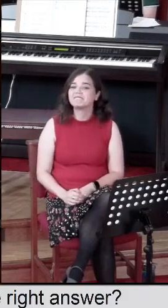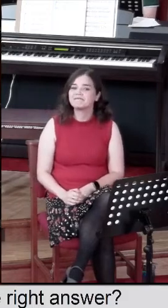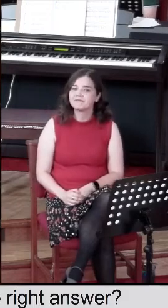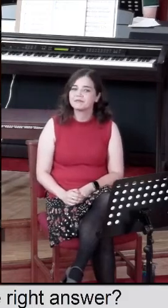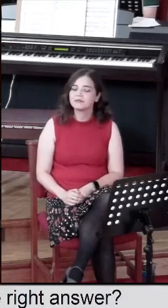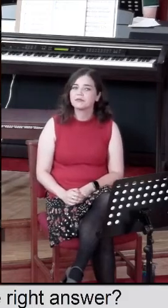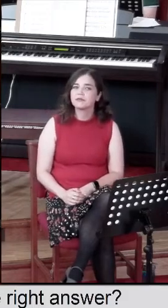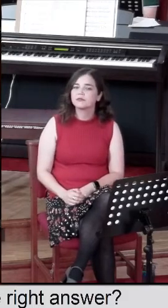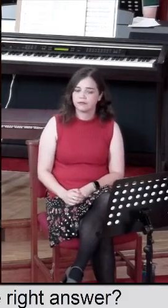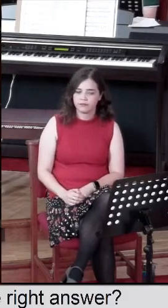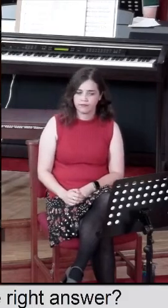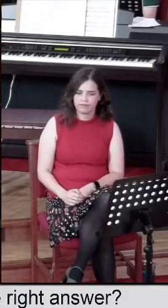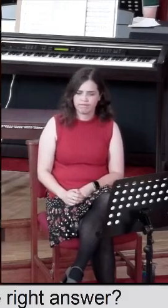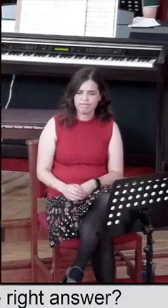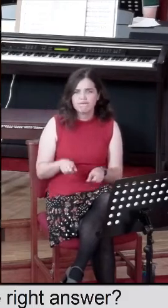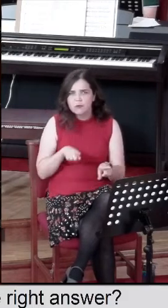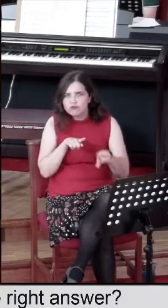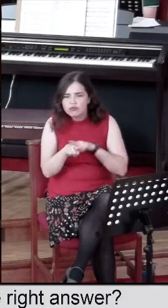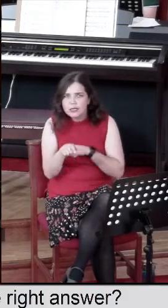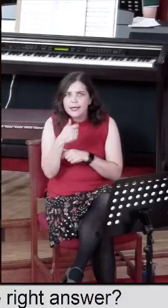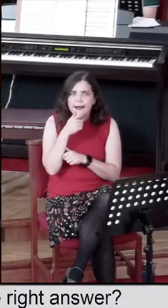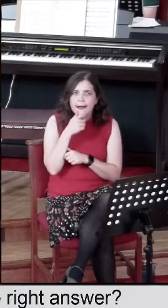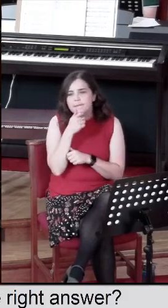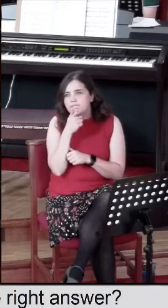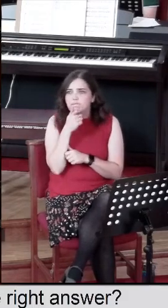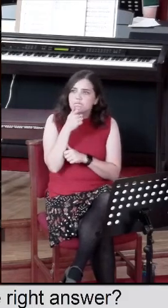One plus three. Right,